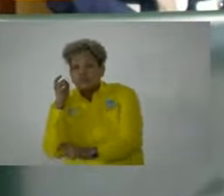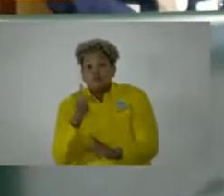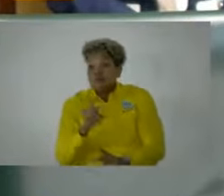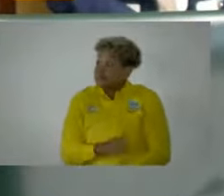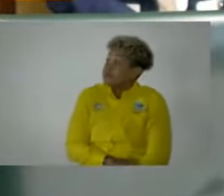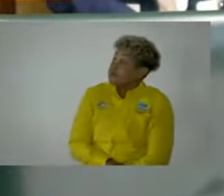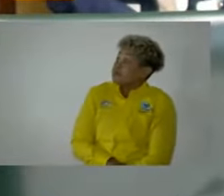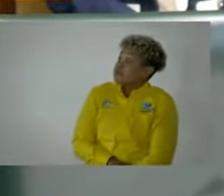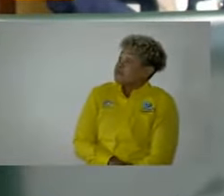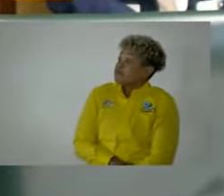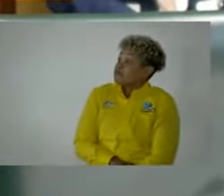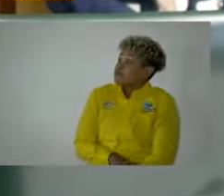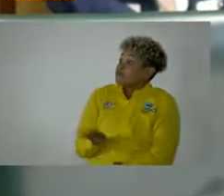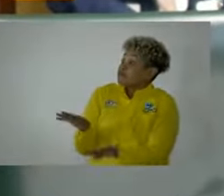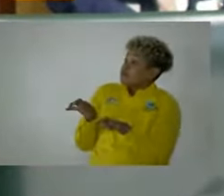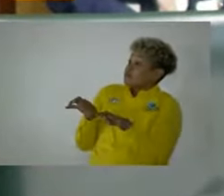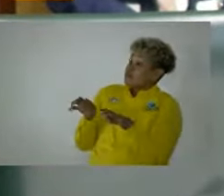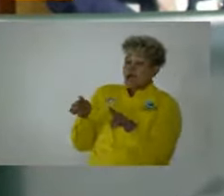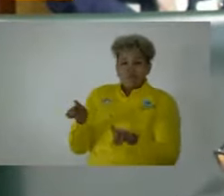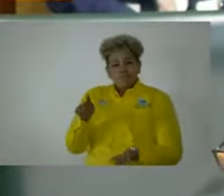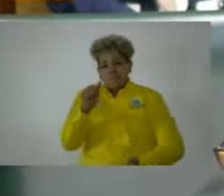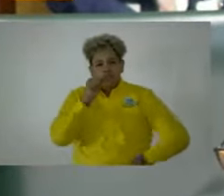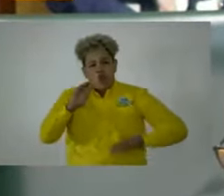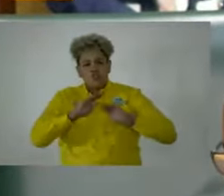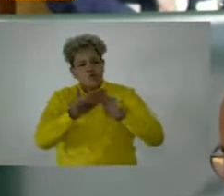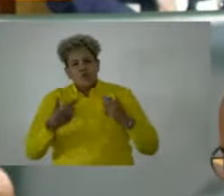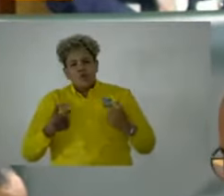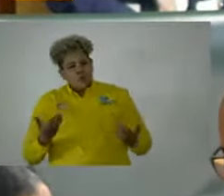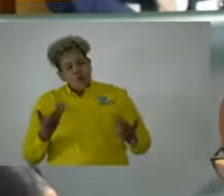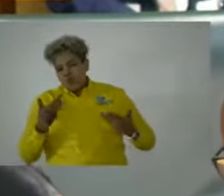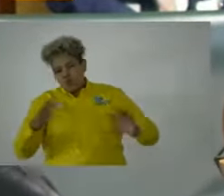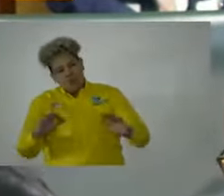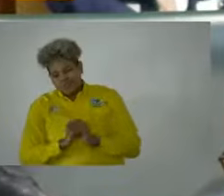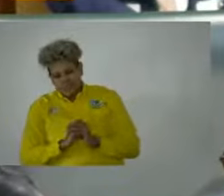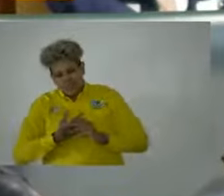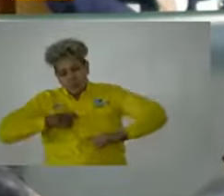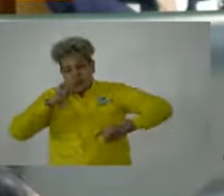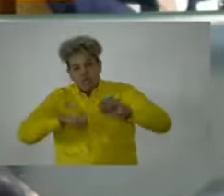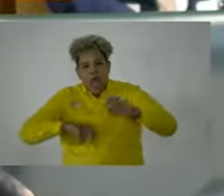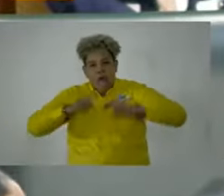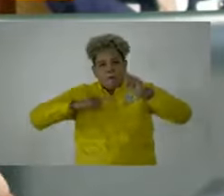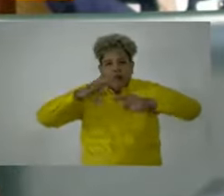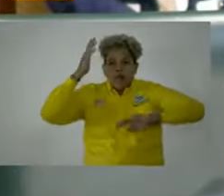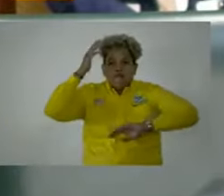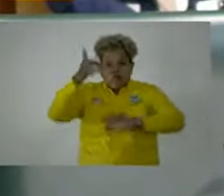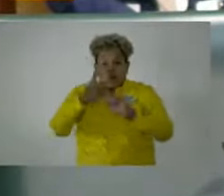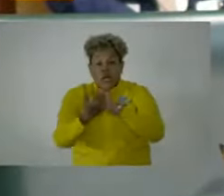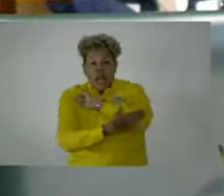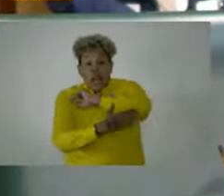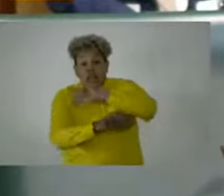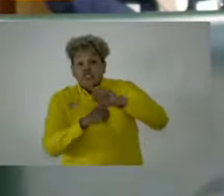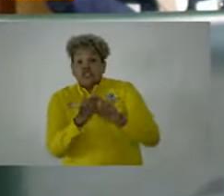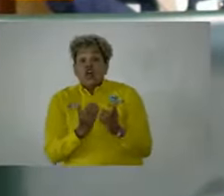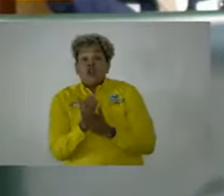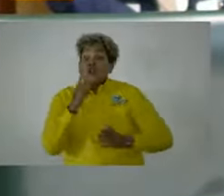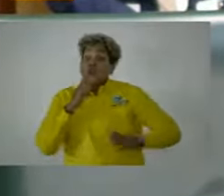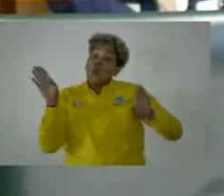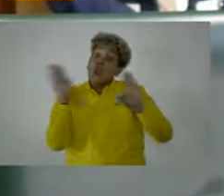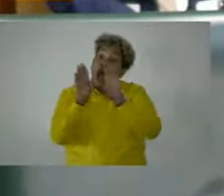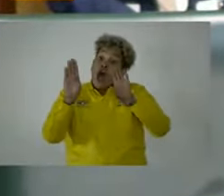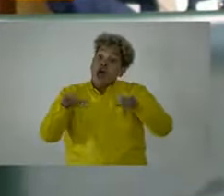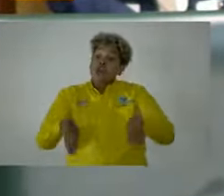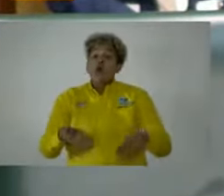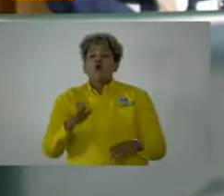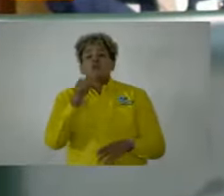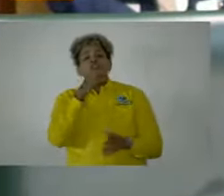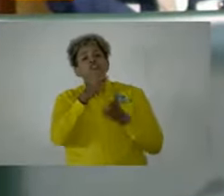intimidating citizens. Yeah. And that's not the Jamaica we want. No. We cannot build a future and a nation by locking down